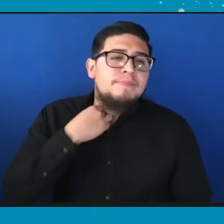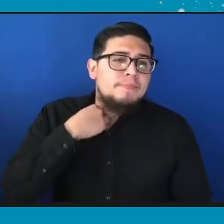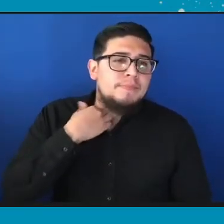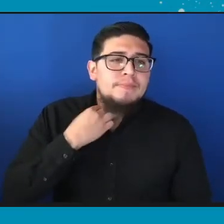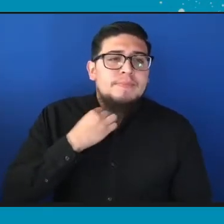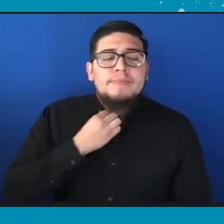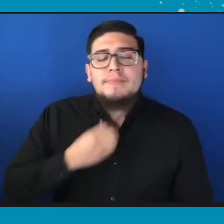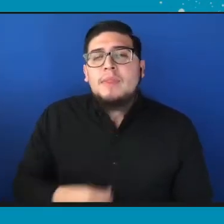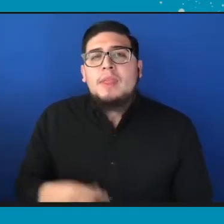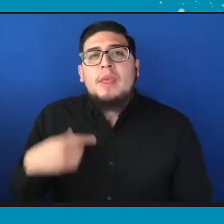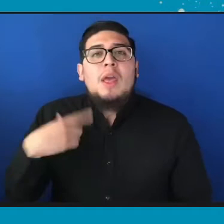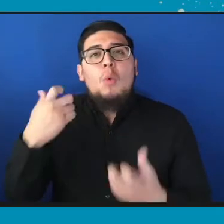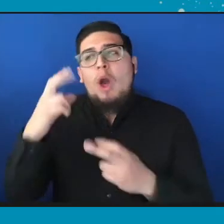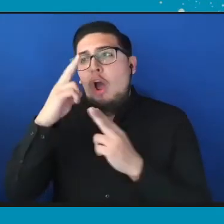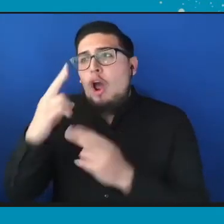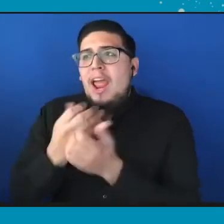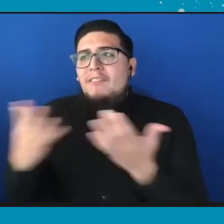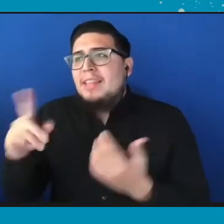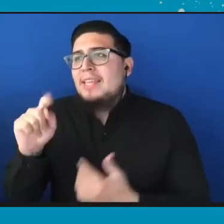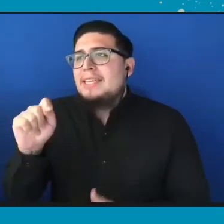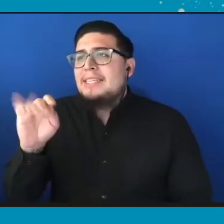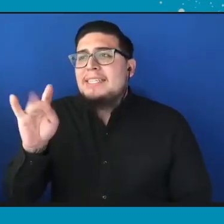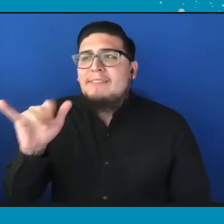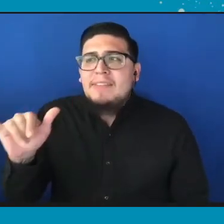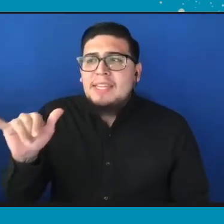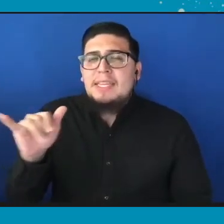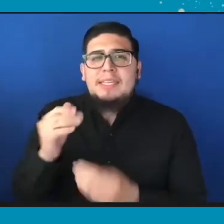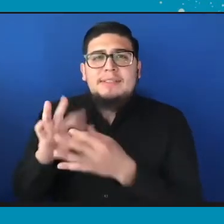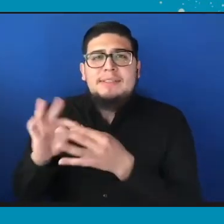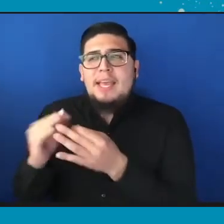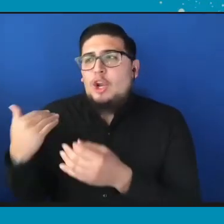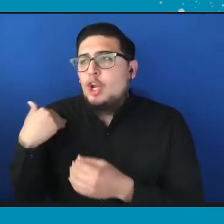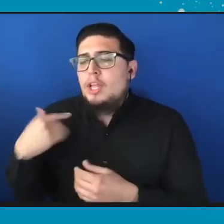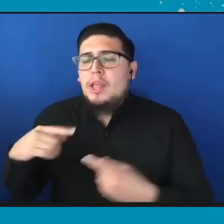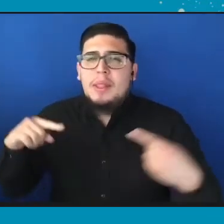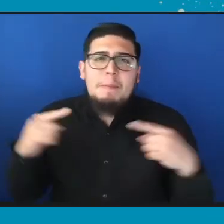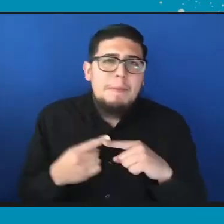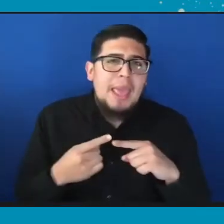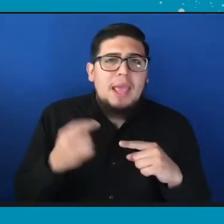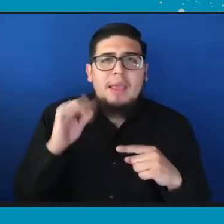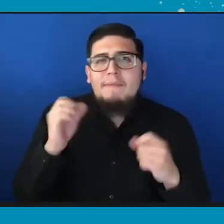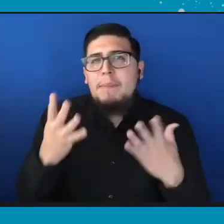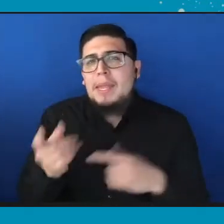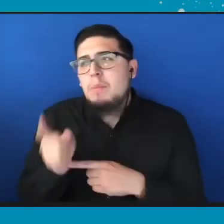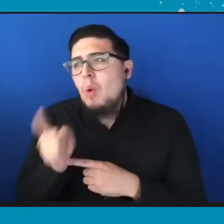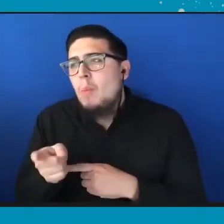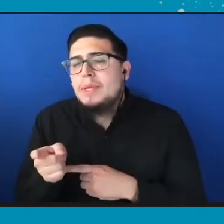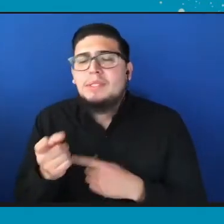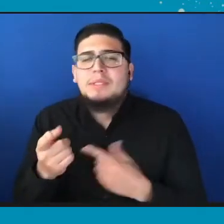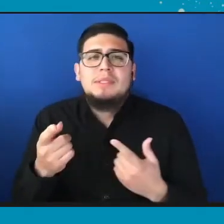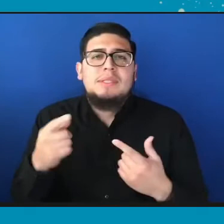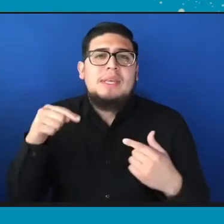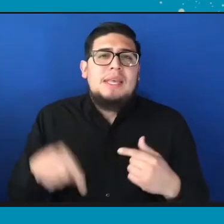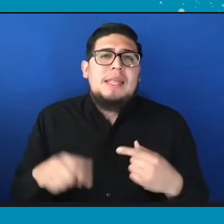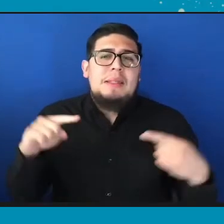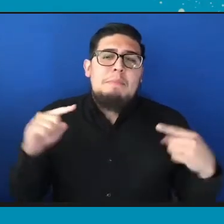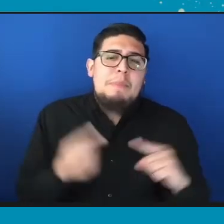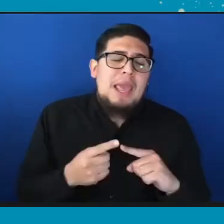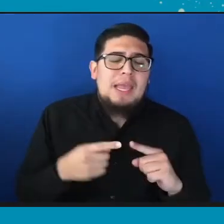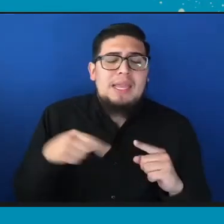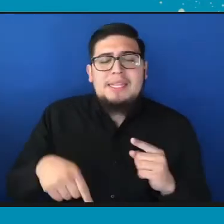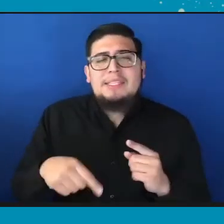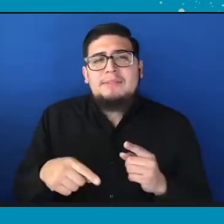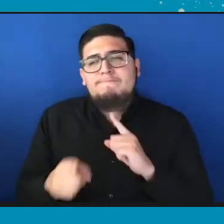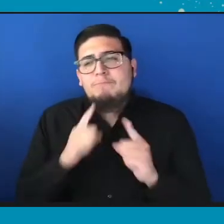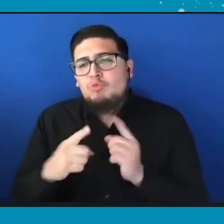everything Tiffany said earlier, and honor the pain of the moment and so many moments that this conversation is taking place at